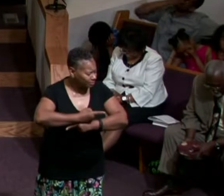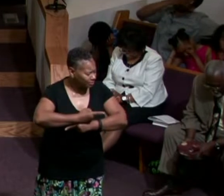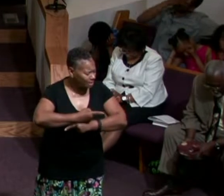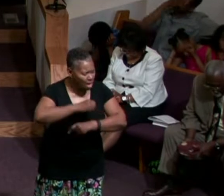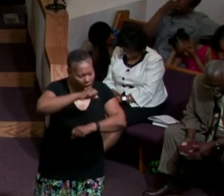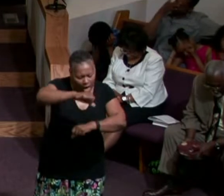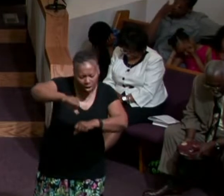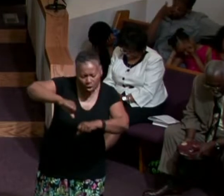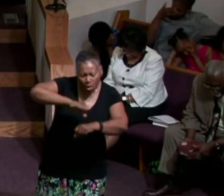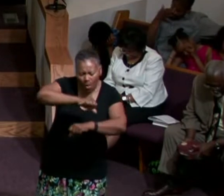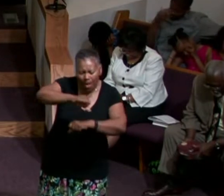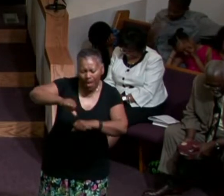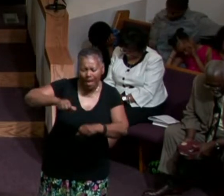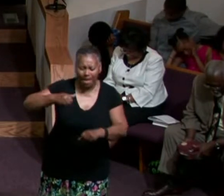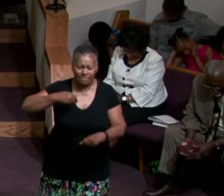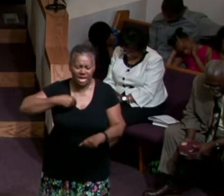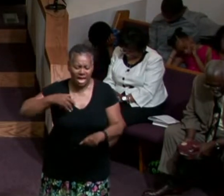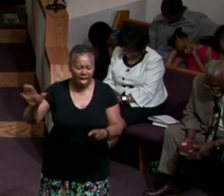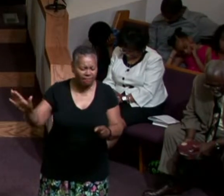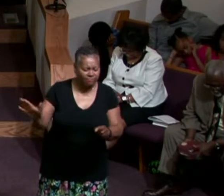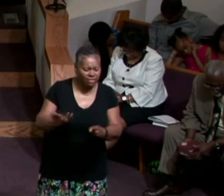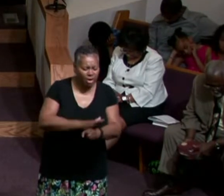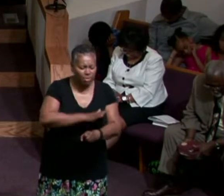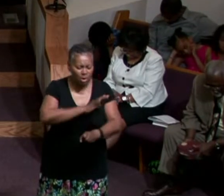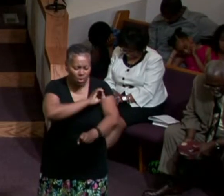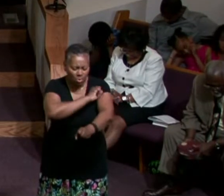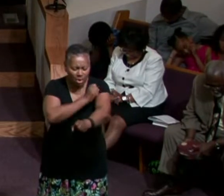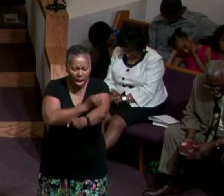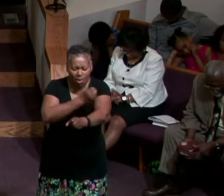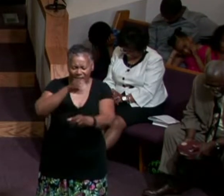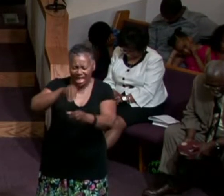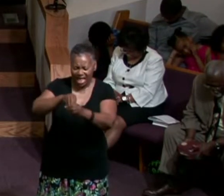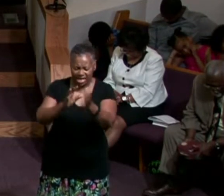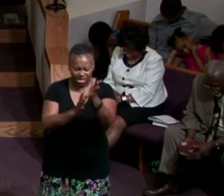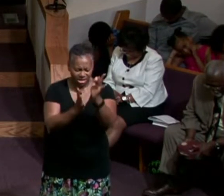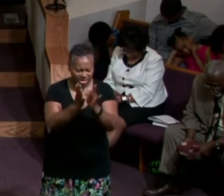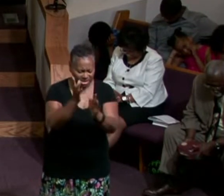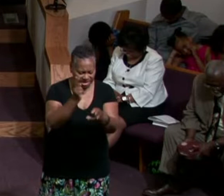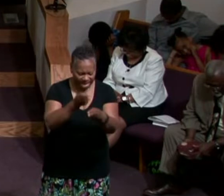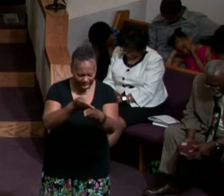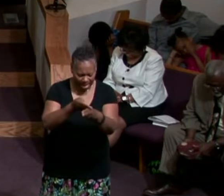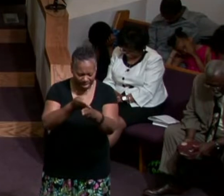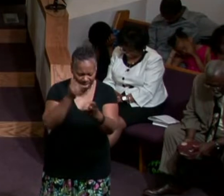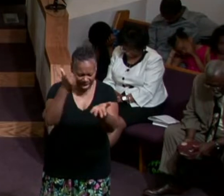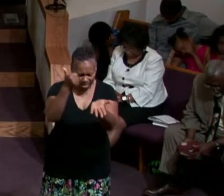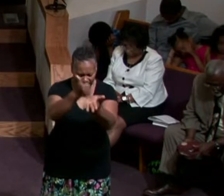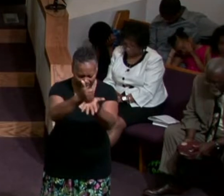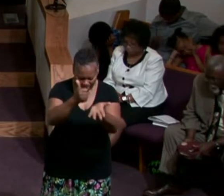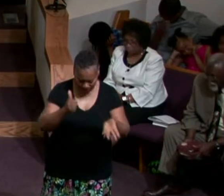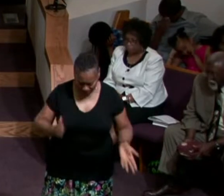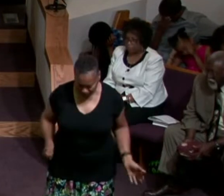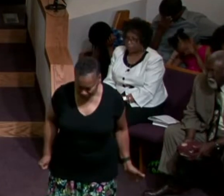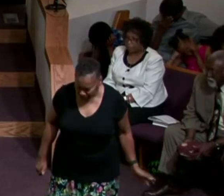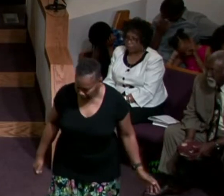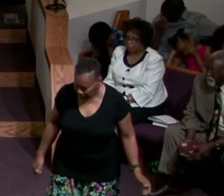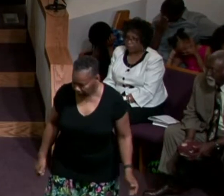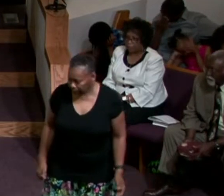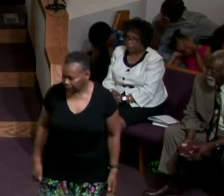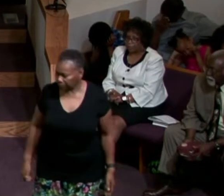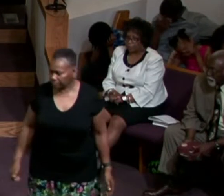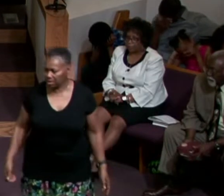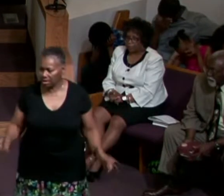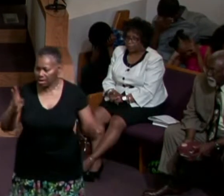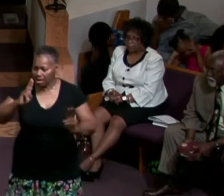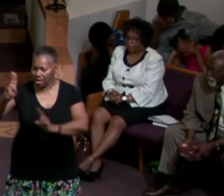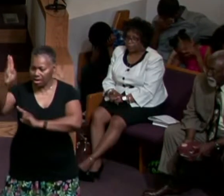Anoint me and fill me with power. In Jesus' name, amen. Again, giving